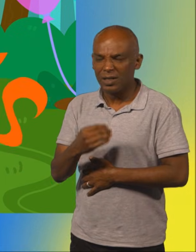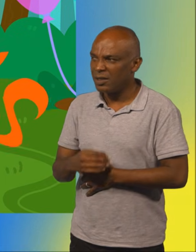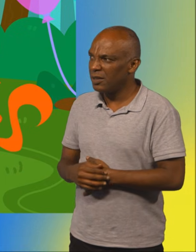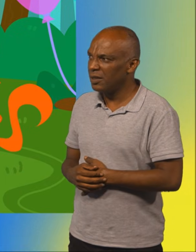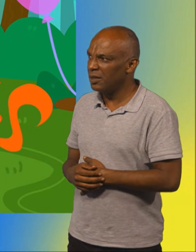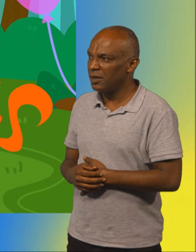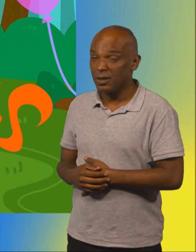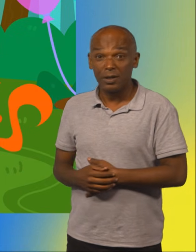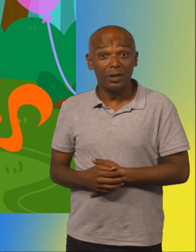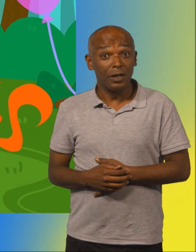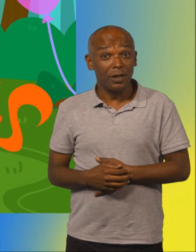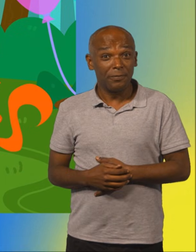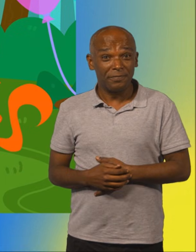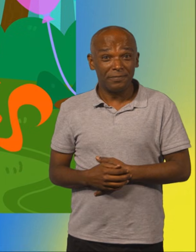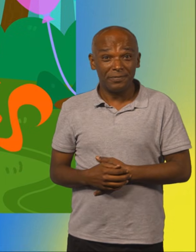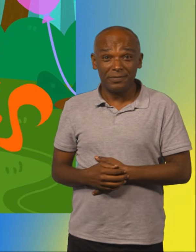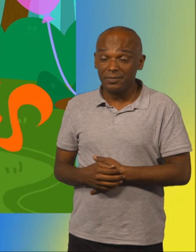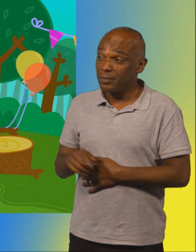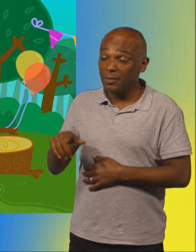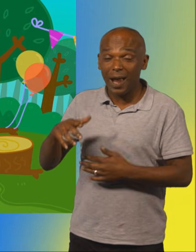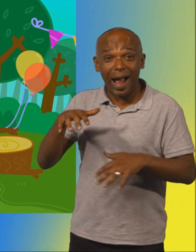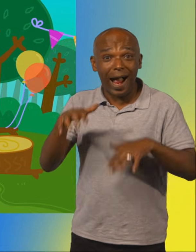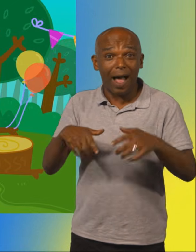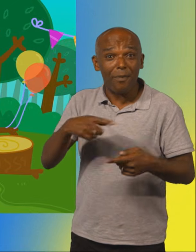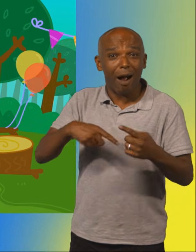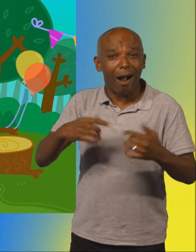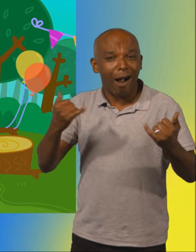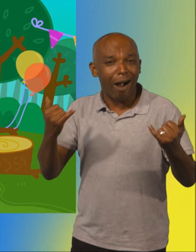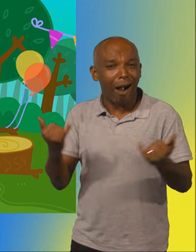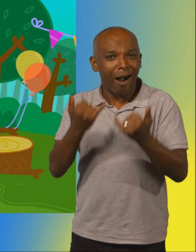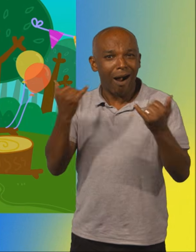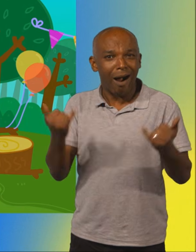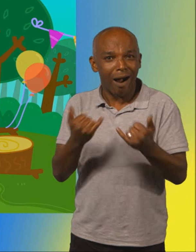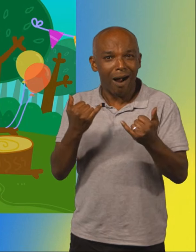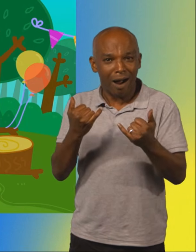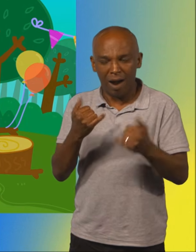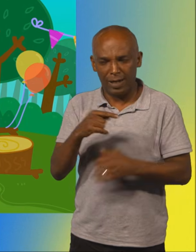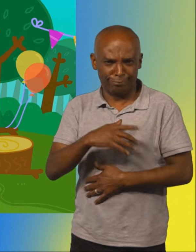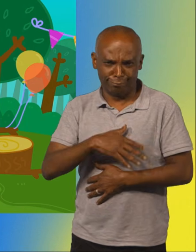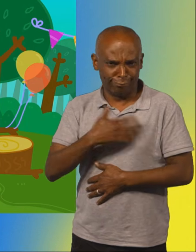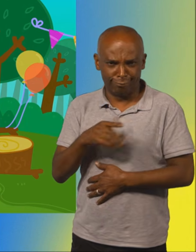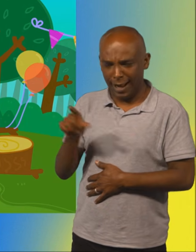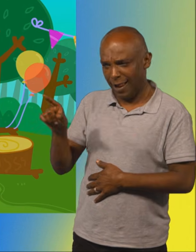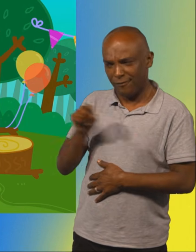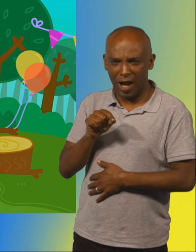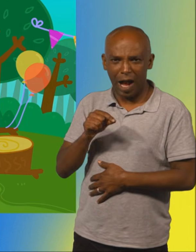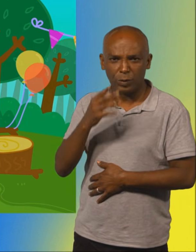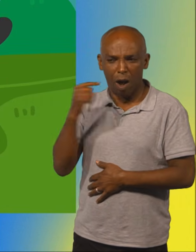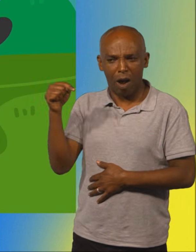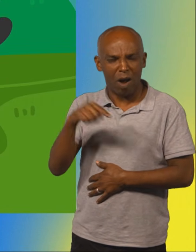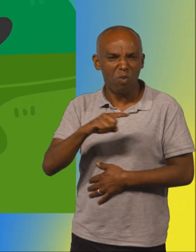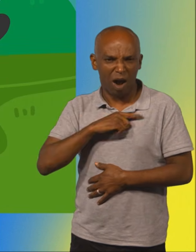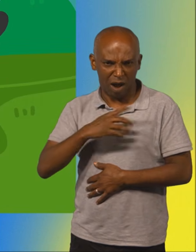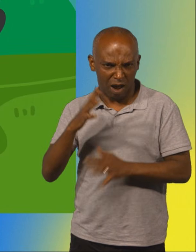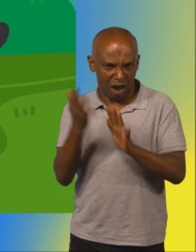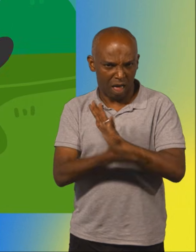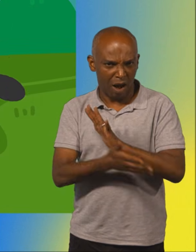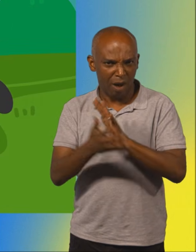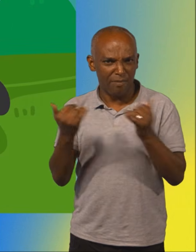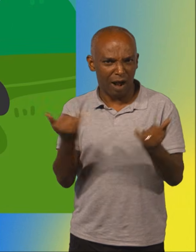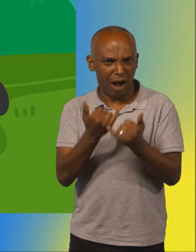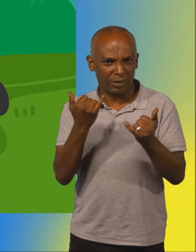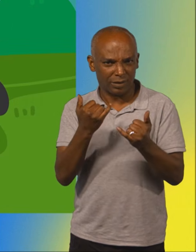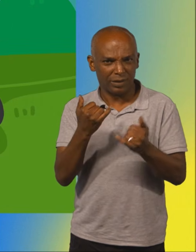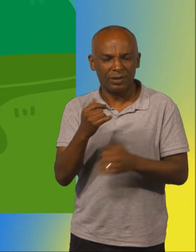One day, the animals had a party. They didn't want the wolf to spoil it, so they didn't invite him. The wolf